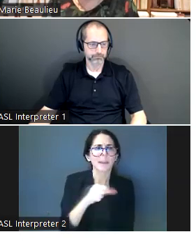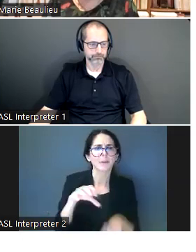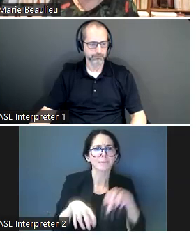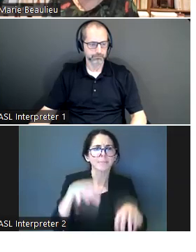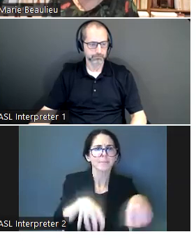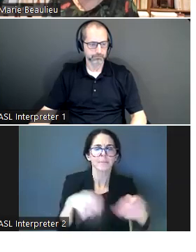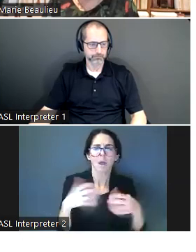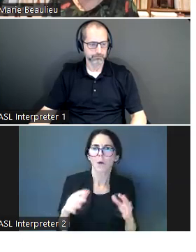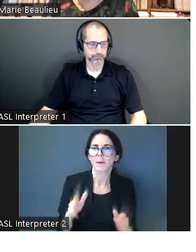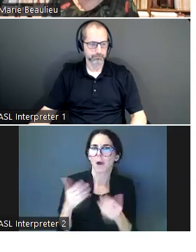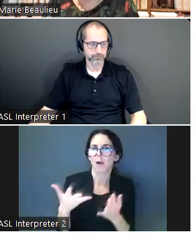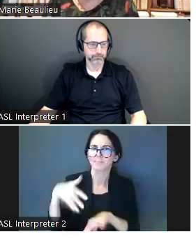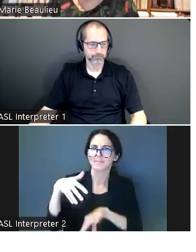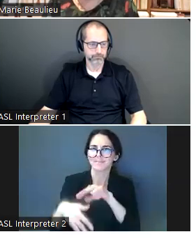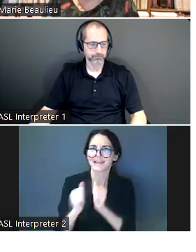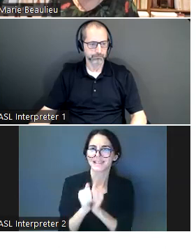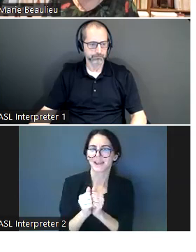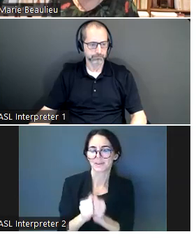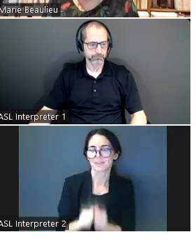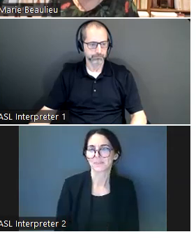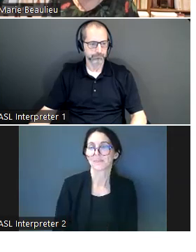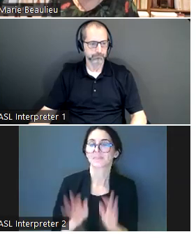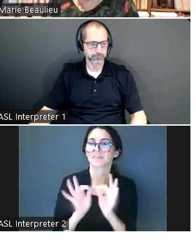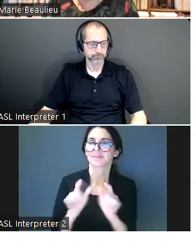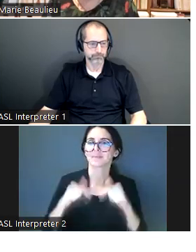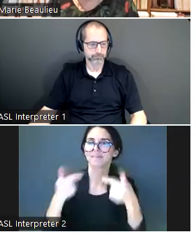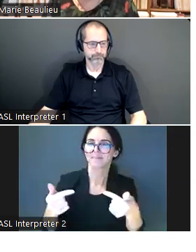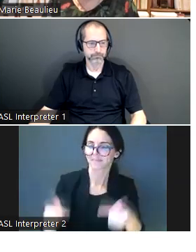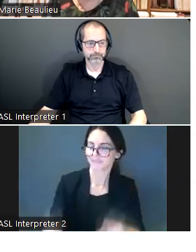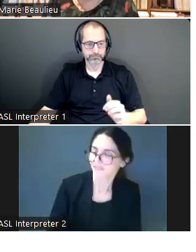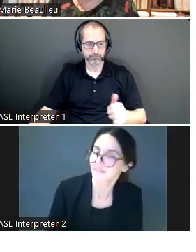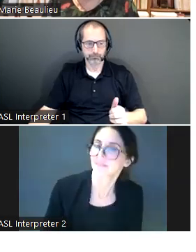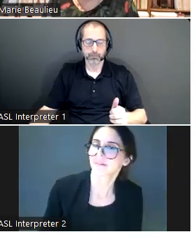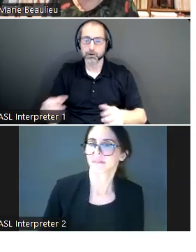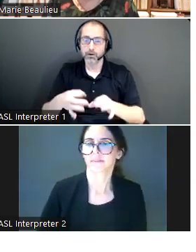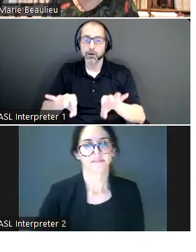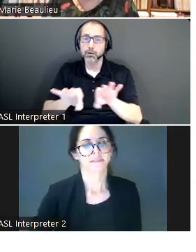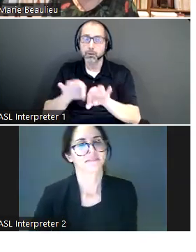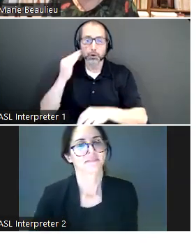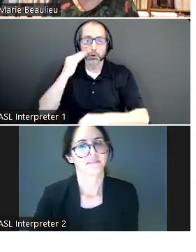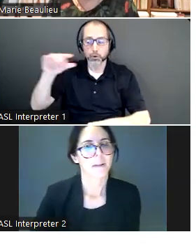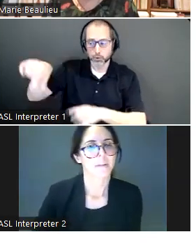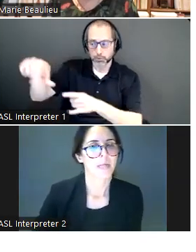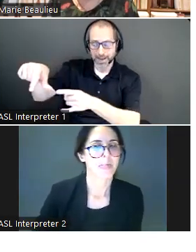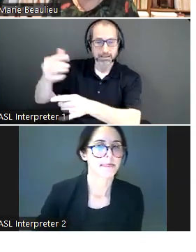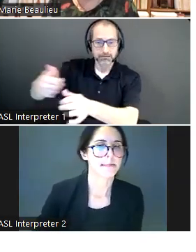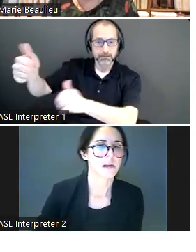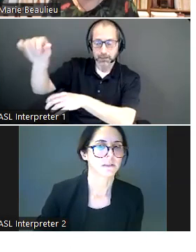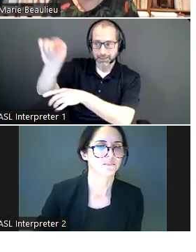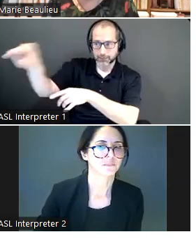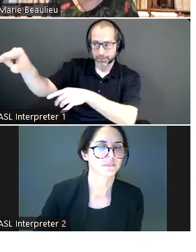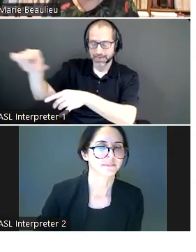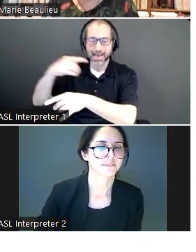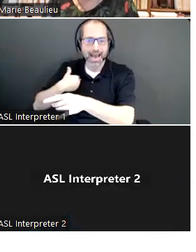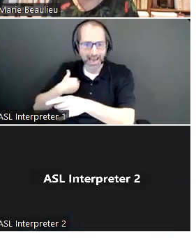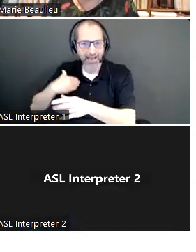organizations. Because what you need to know is that in Quebec, we have a governmental action plan to counter mistreatment of